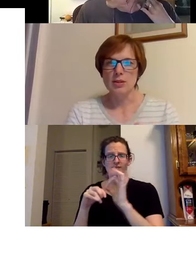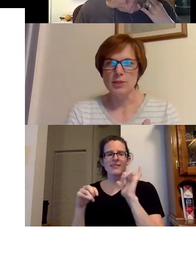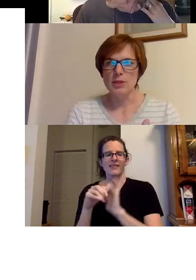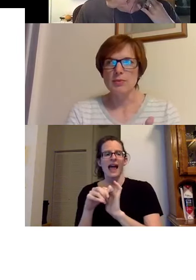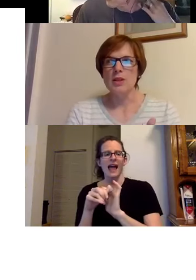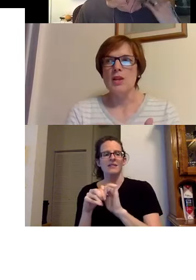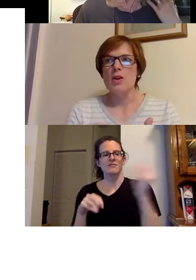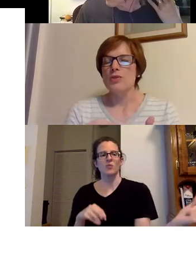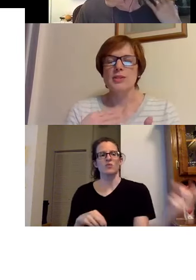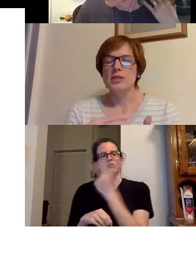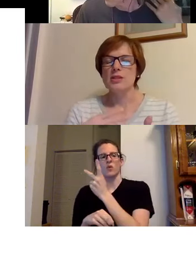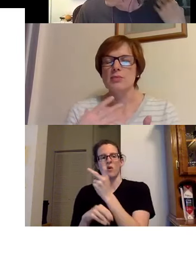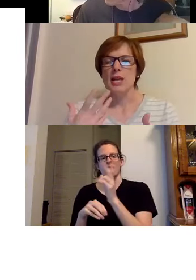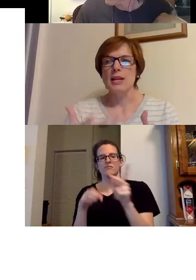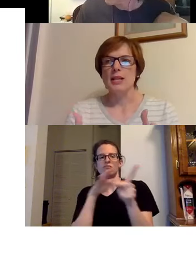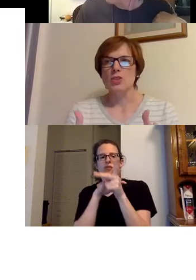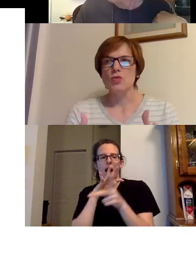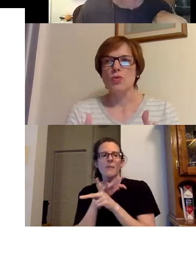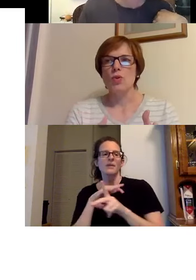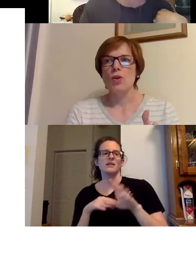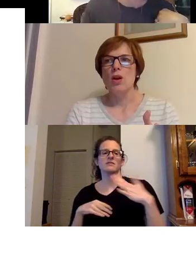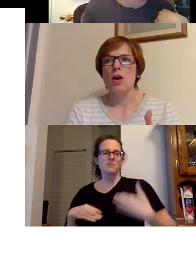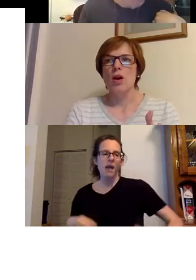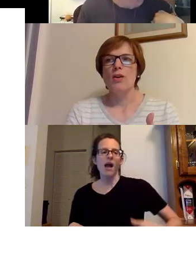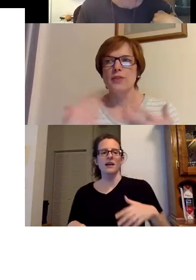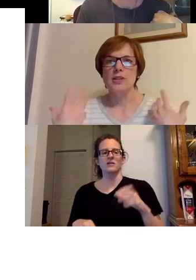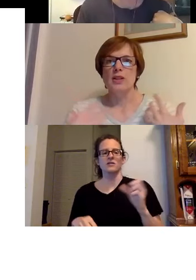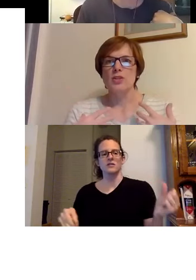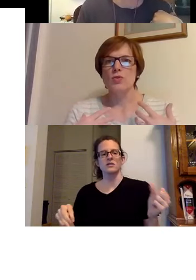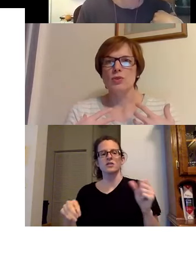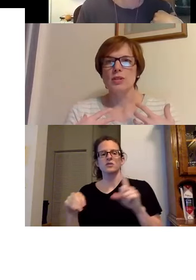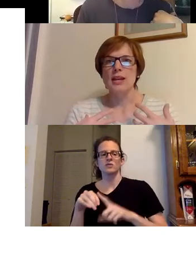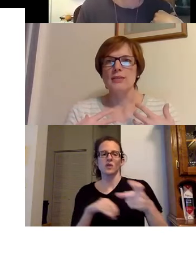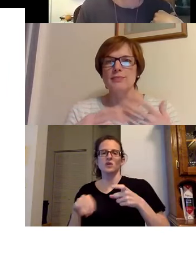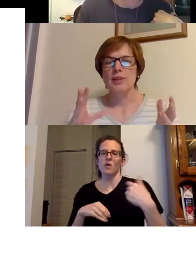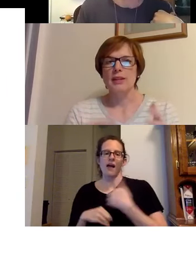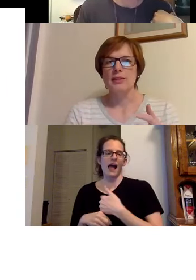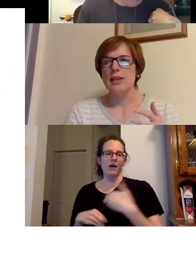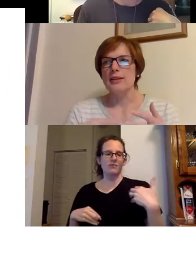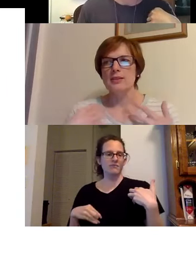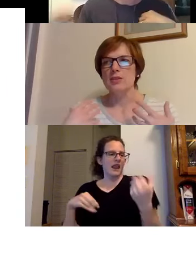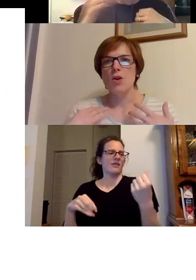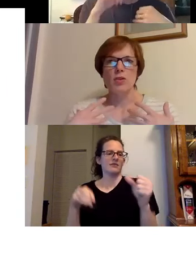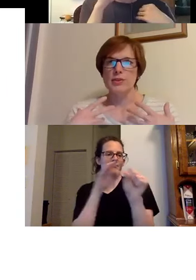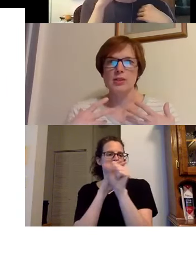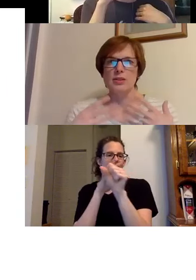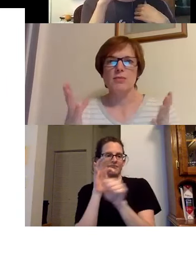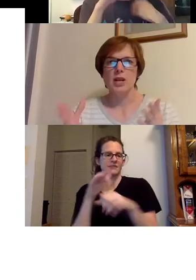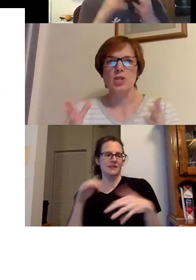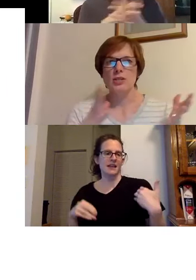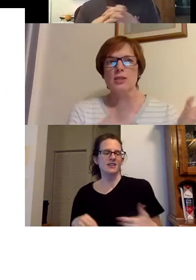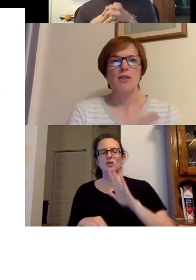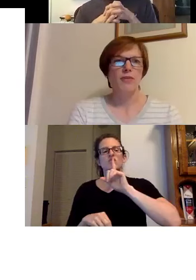the symptoms or the systems that control our physiological state. And that's all the